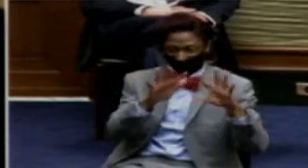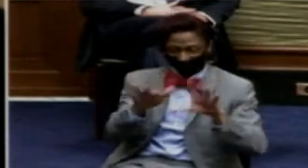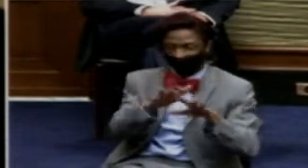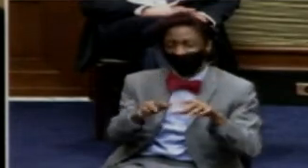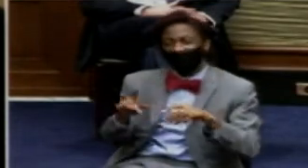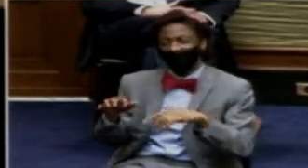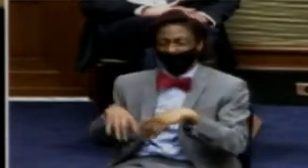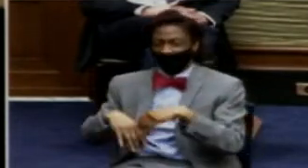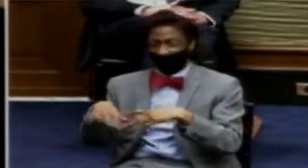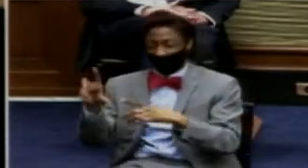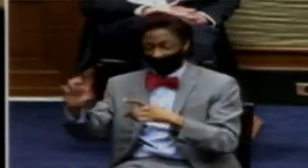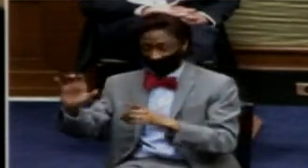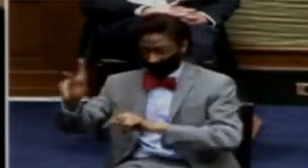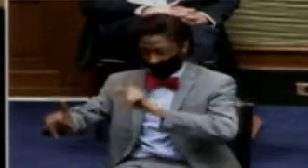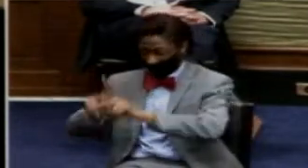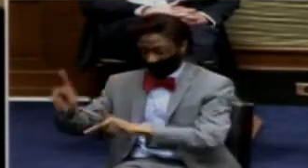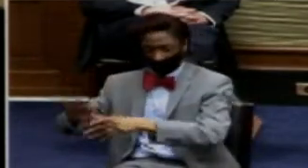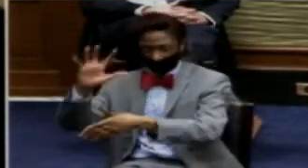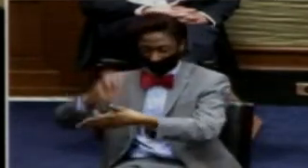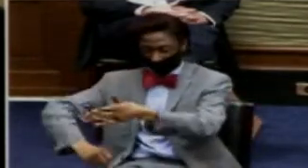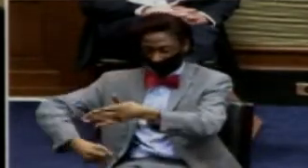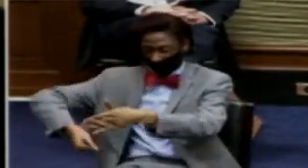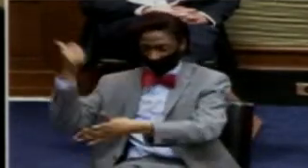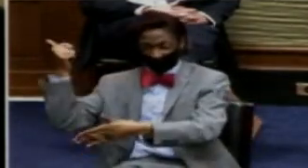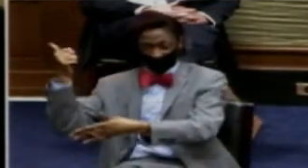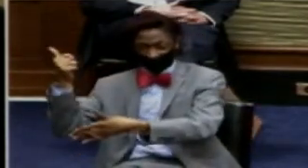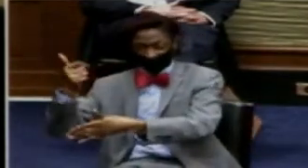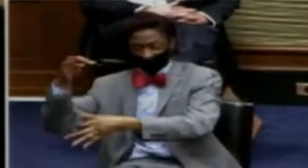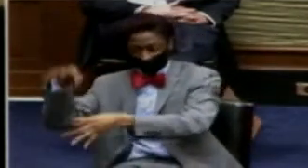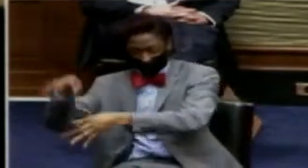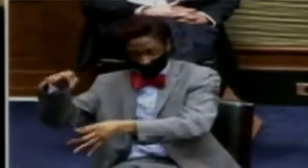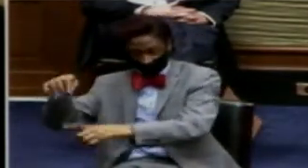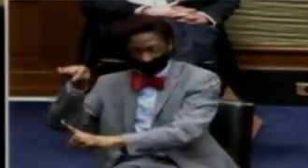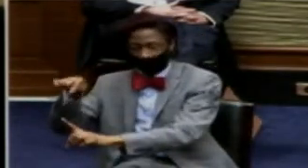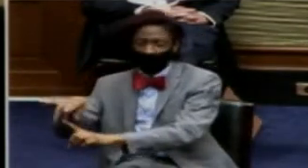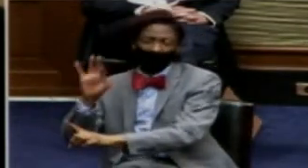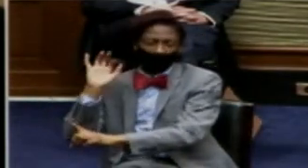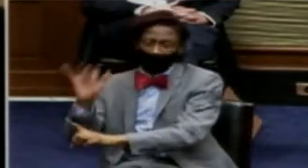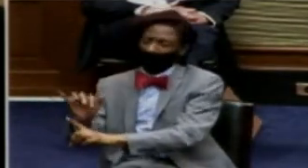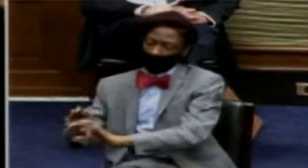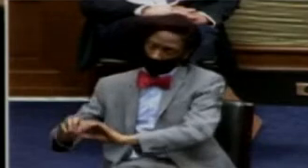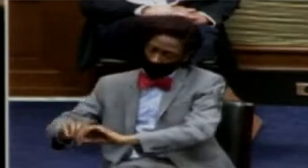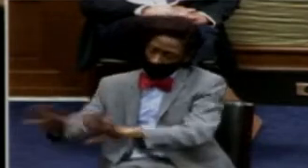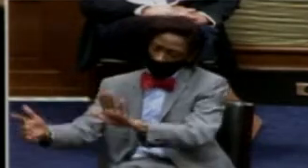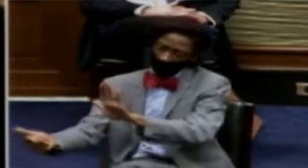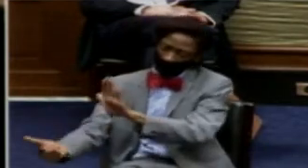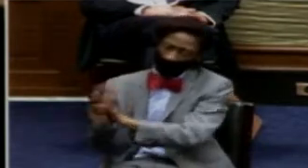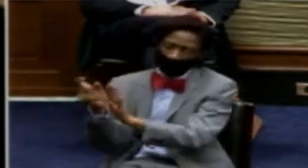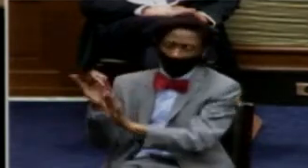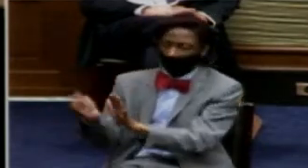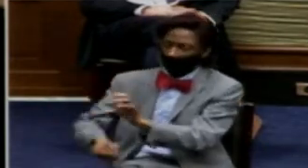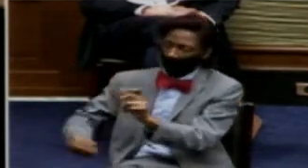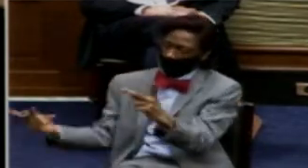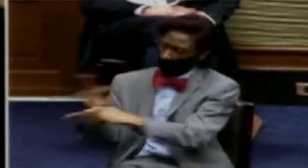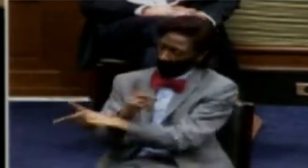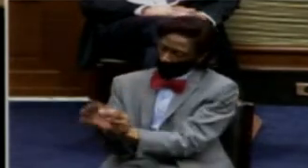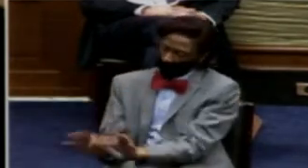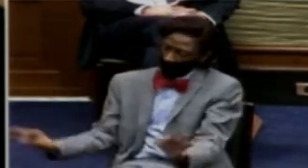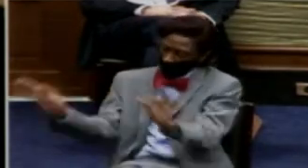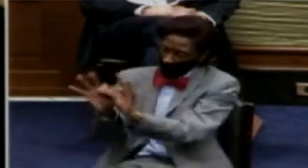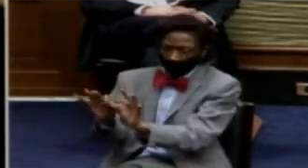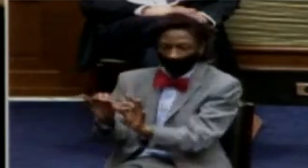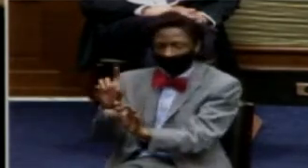of D.C. residents stands out as the most blatant violation of the most important civil right